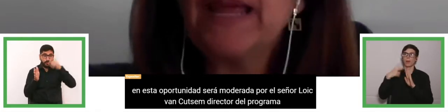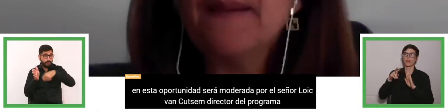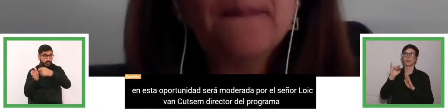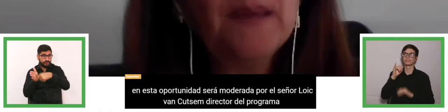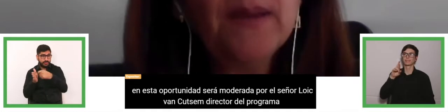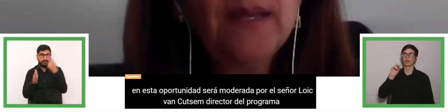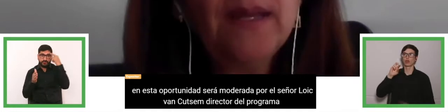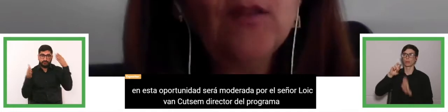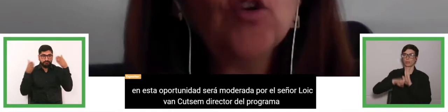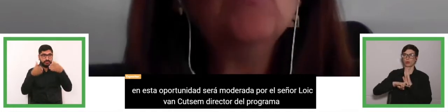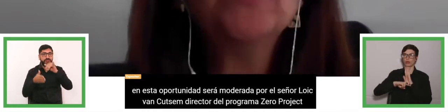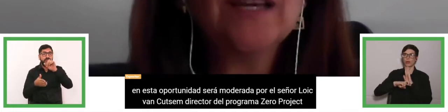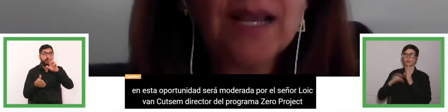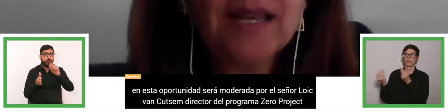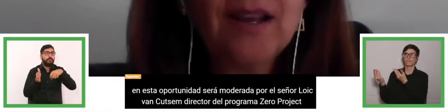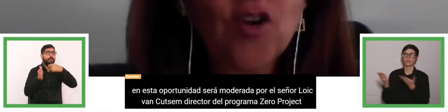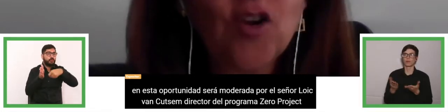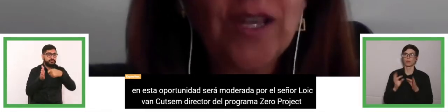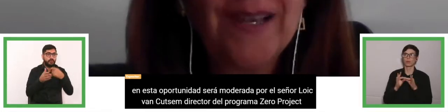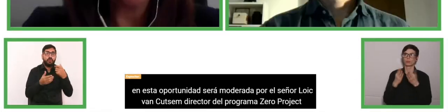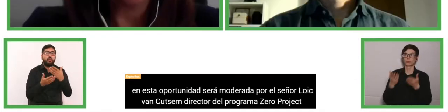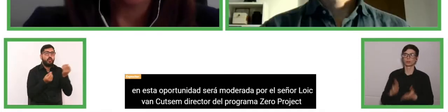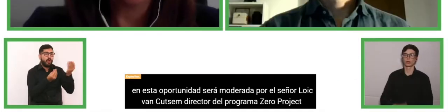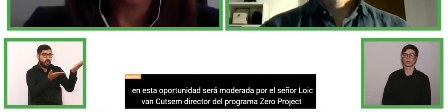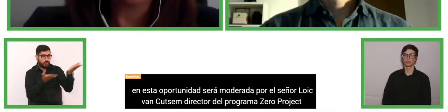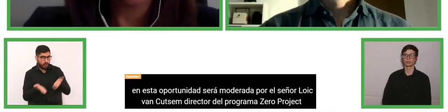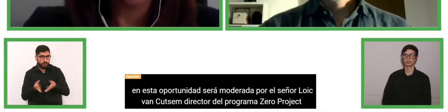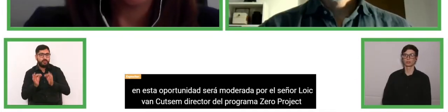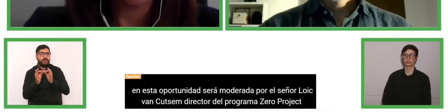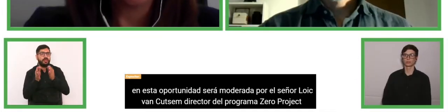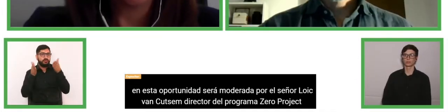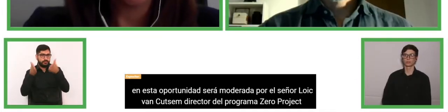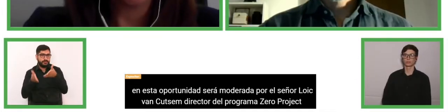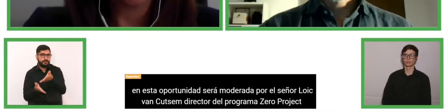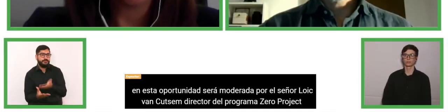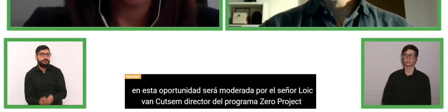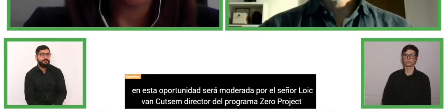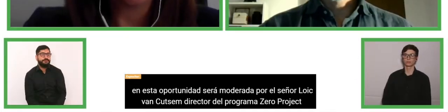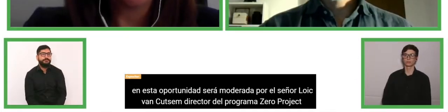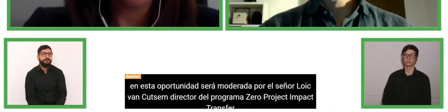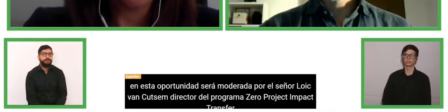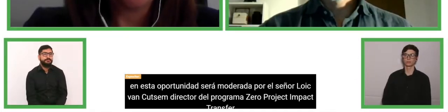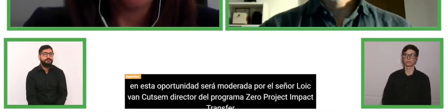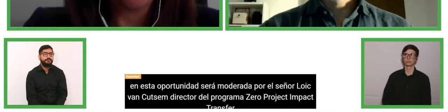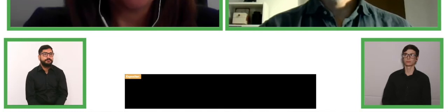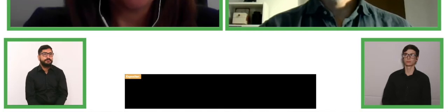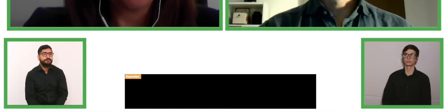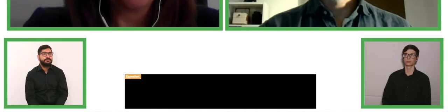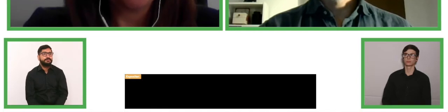the Zero Impact Project. Welcome and thank you very much, Loic.